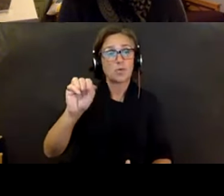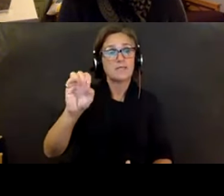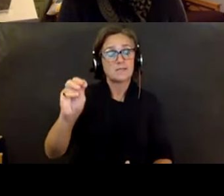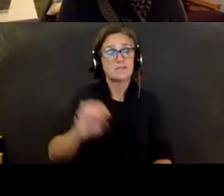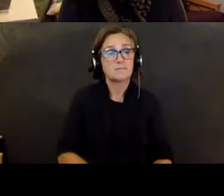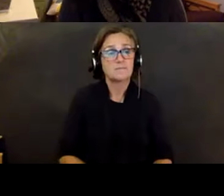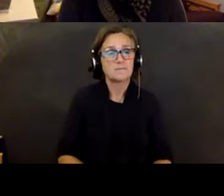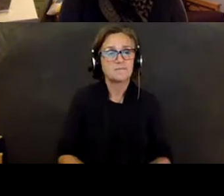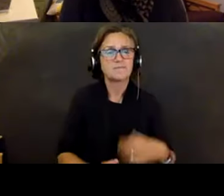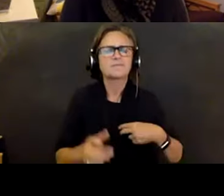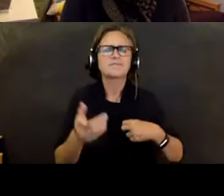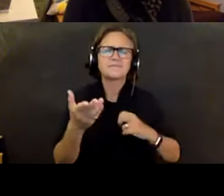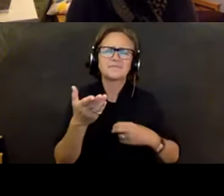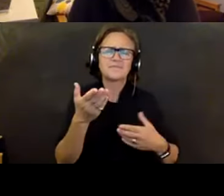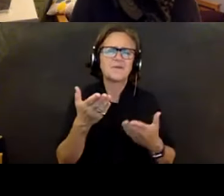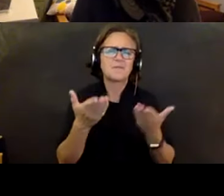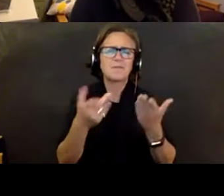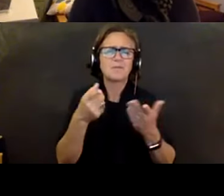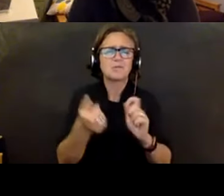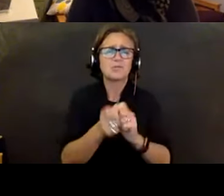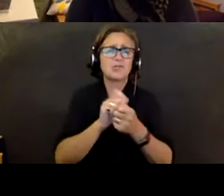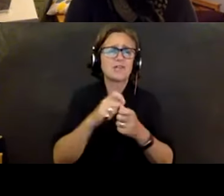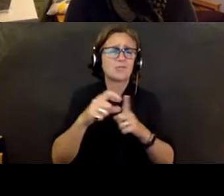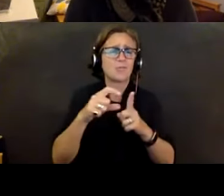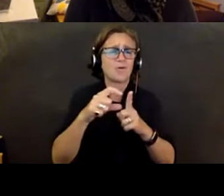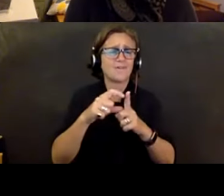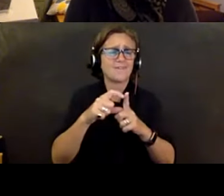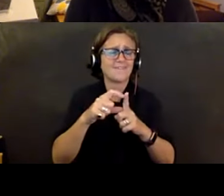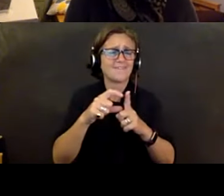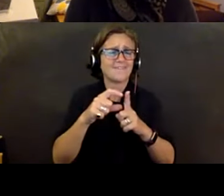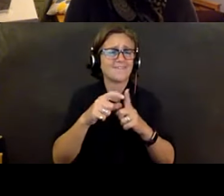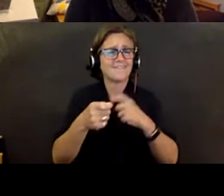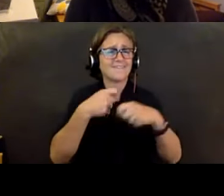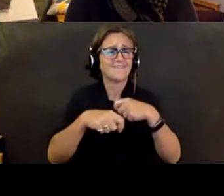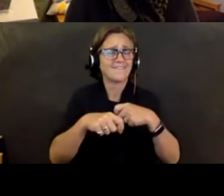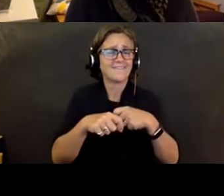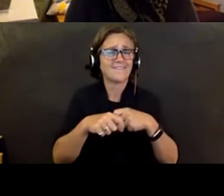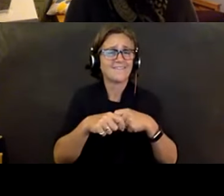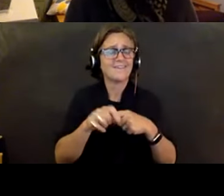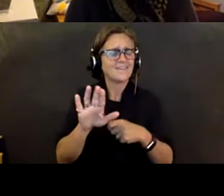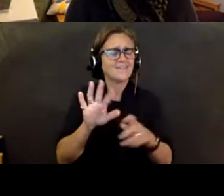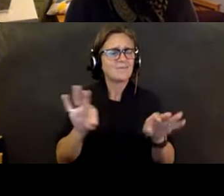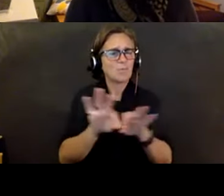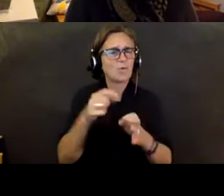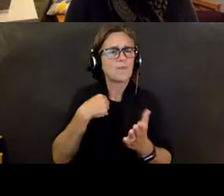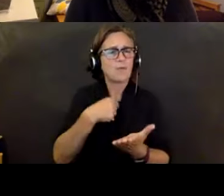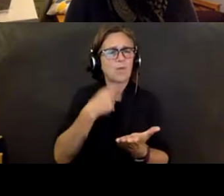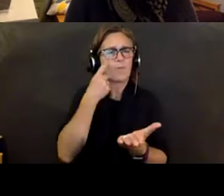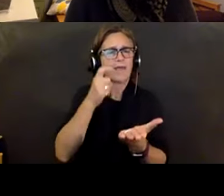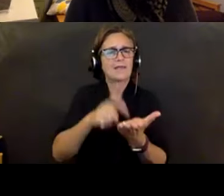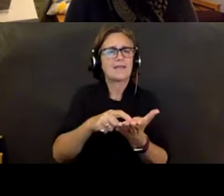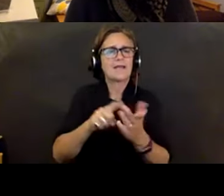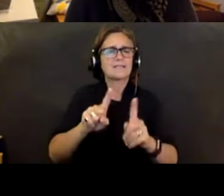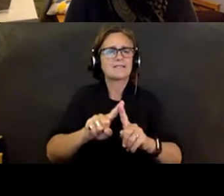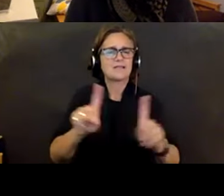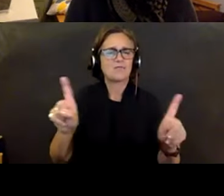about having the race talk or racism talk, but it's important that we acknowledge differences. We